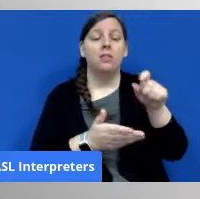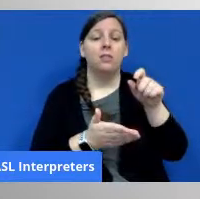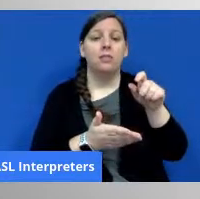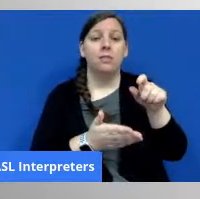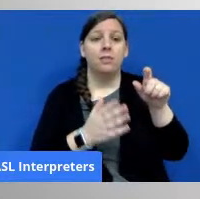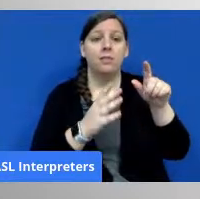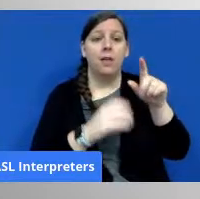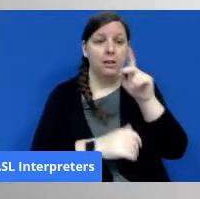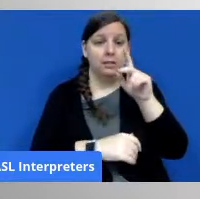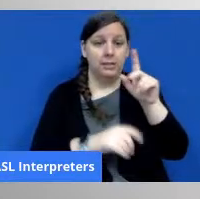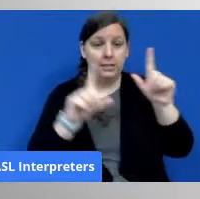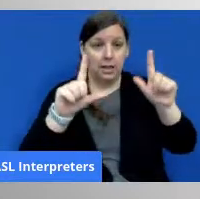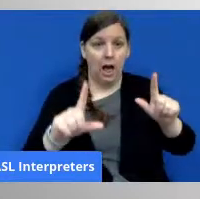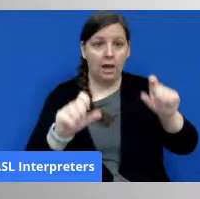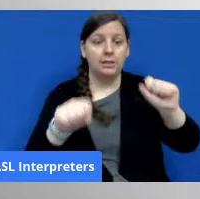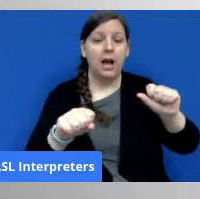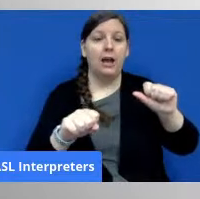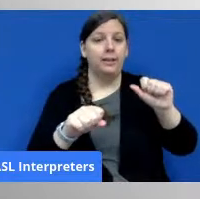I think that